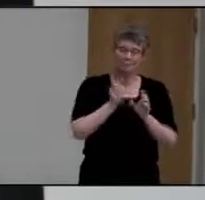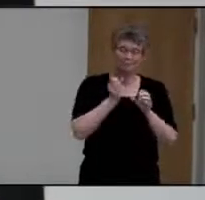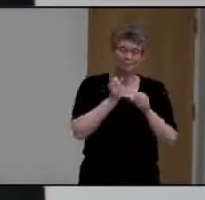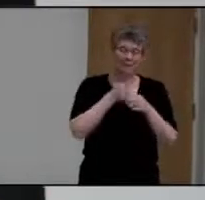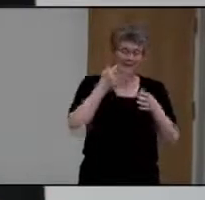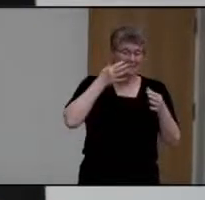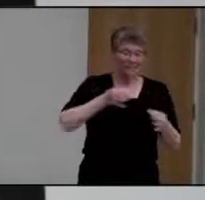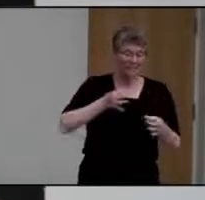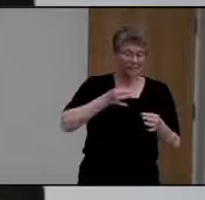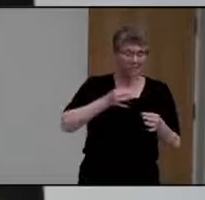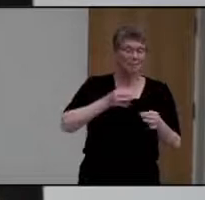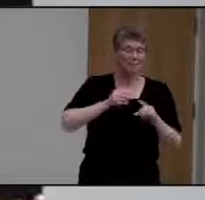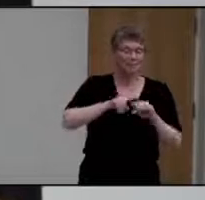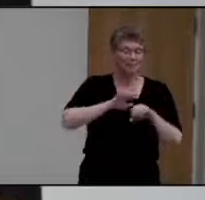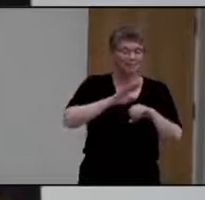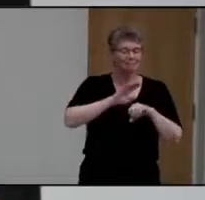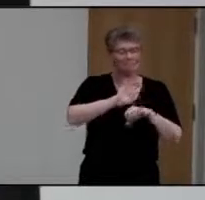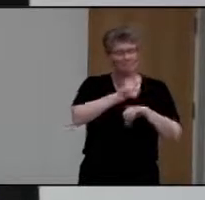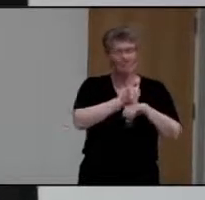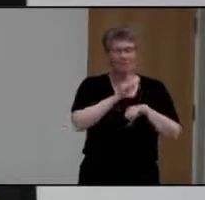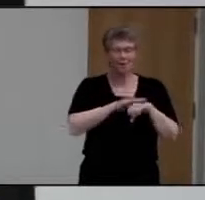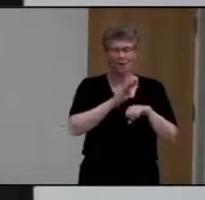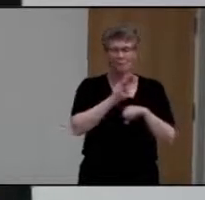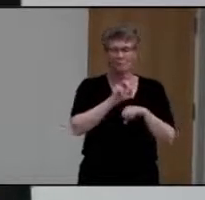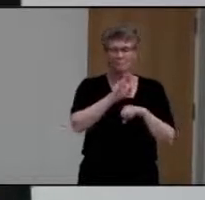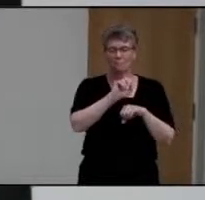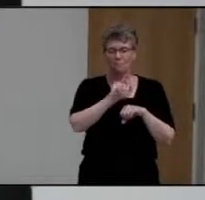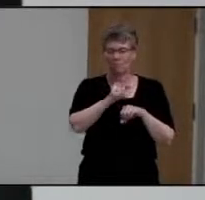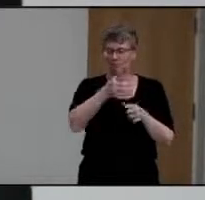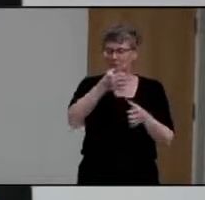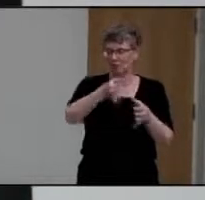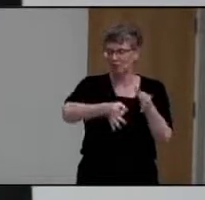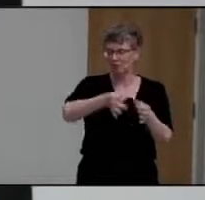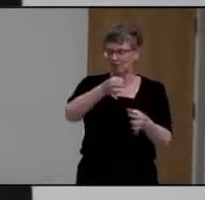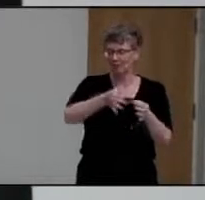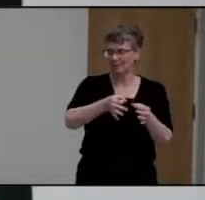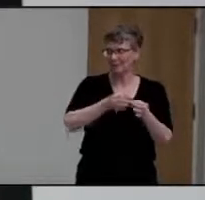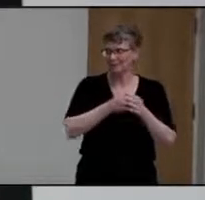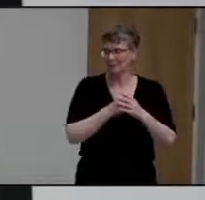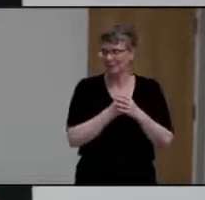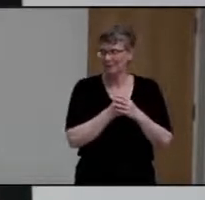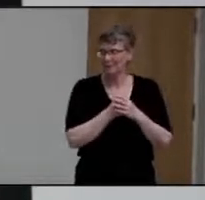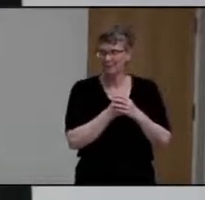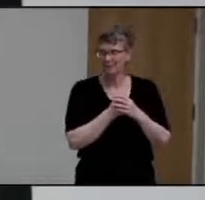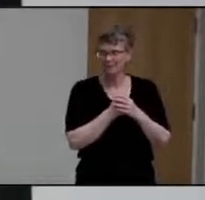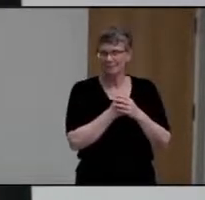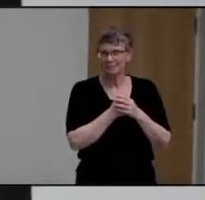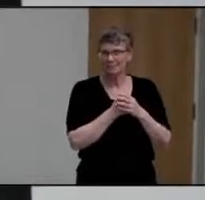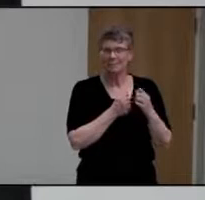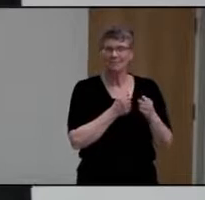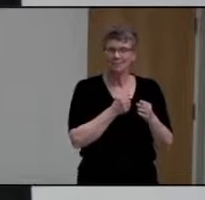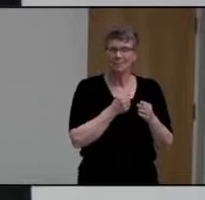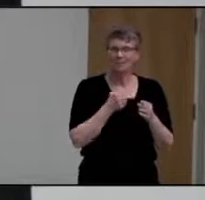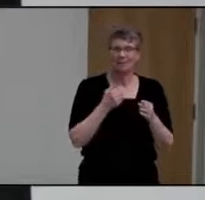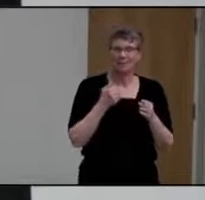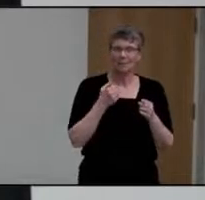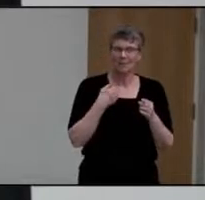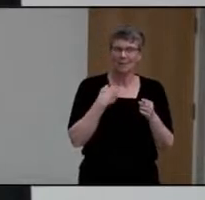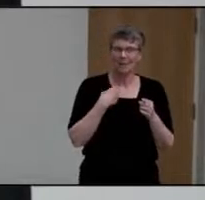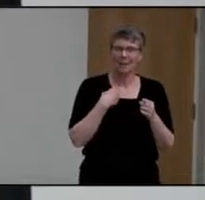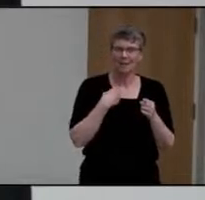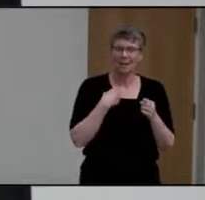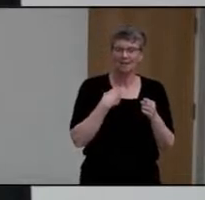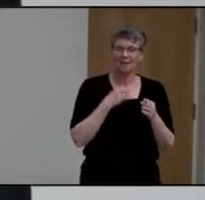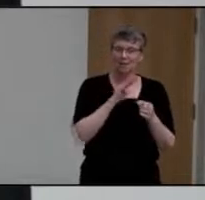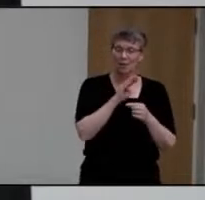moral 1,500 person is not a moral 2,000 person. So we evolve, and we have to reflect on what